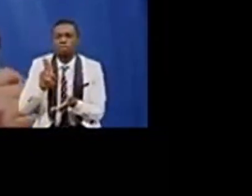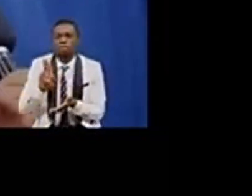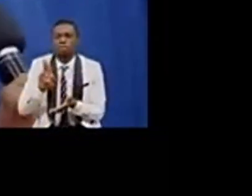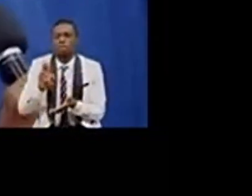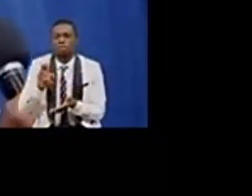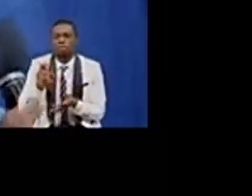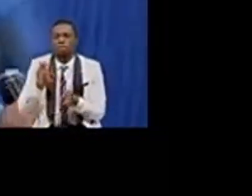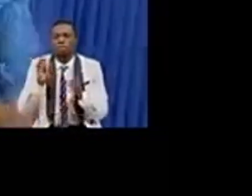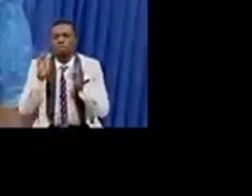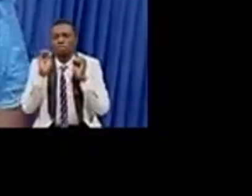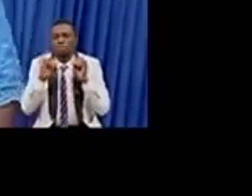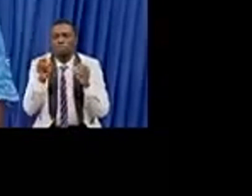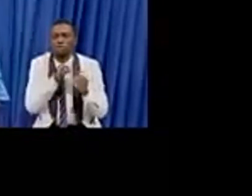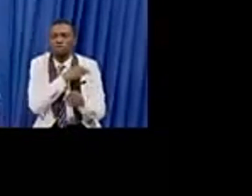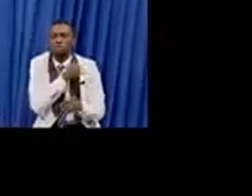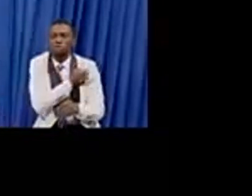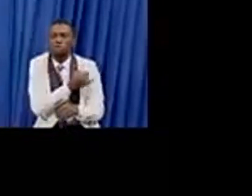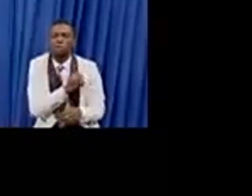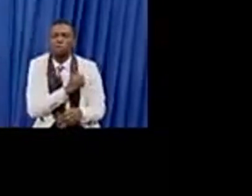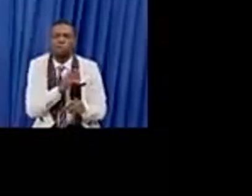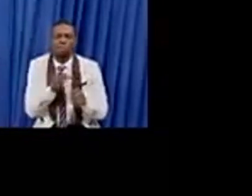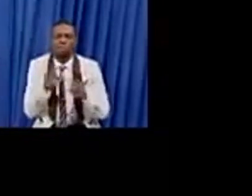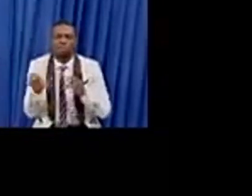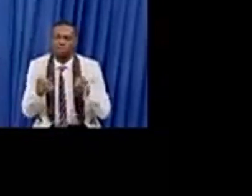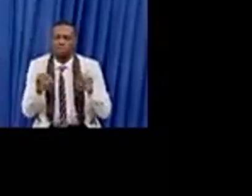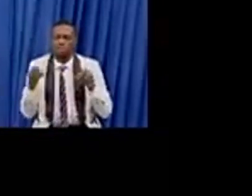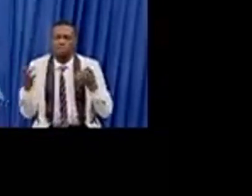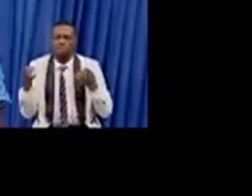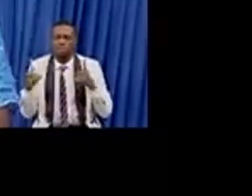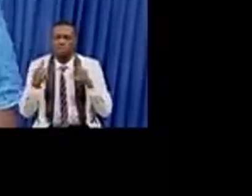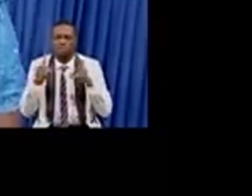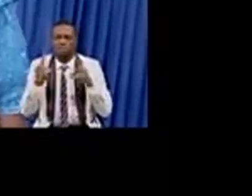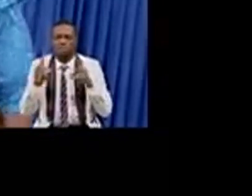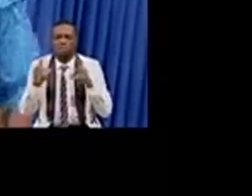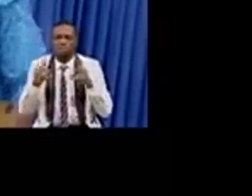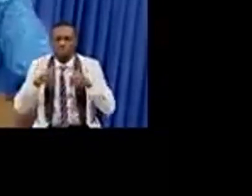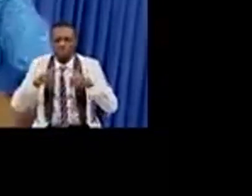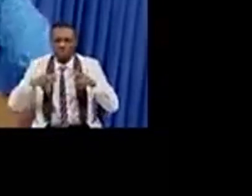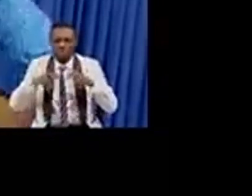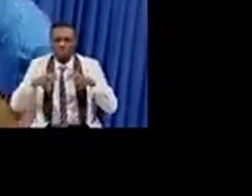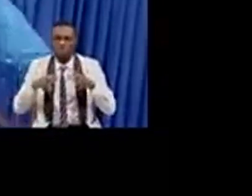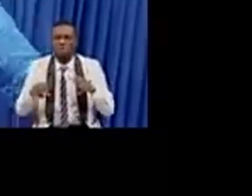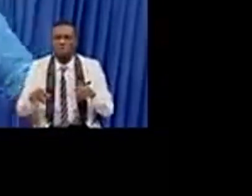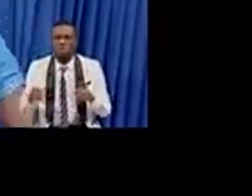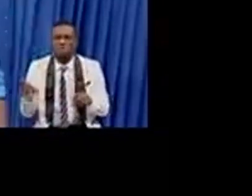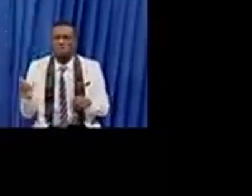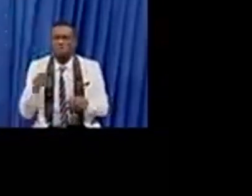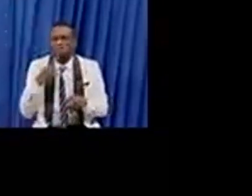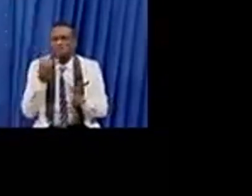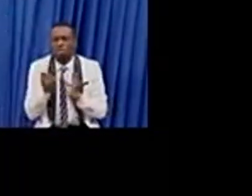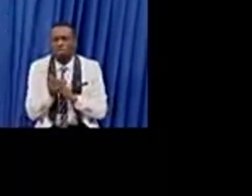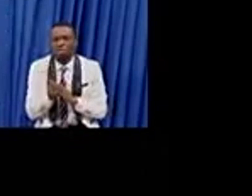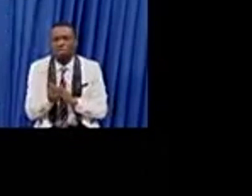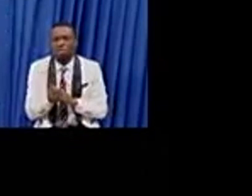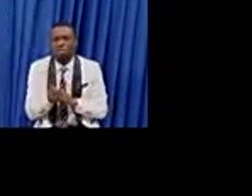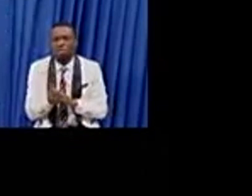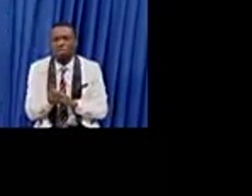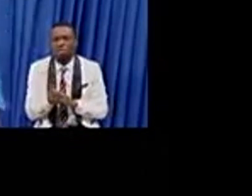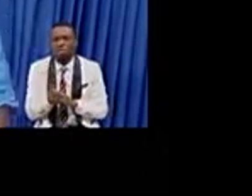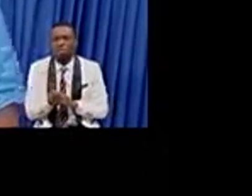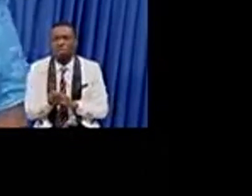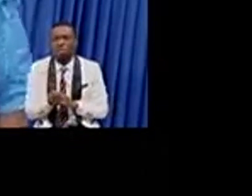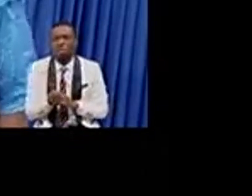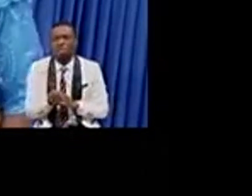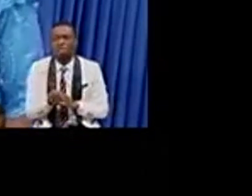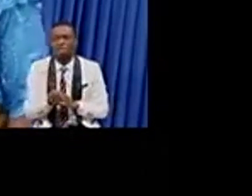I run many tests. And they said, I'll go MR test. And when they go, they said that the bone has shifted. That final thing is